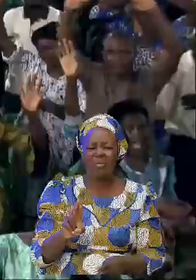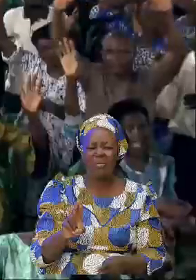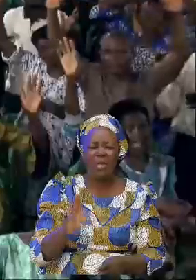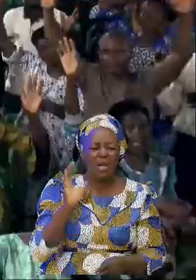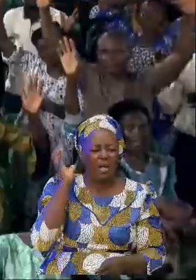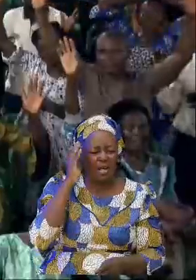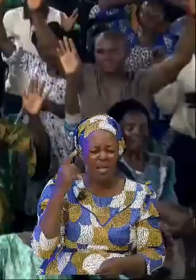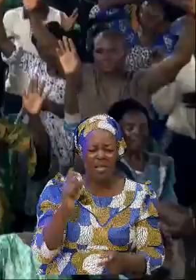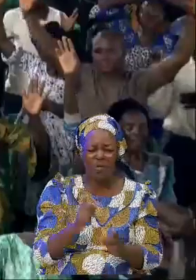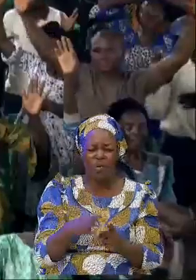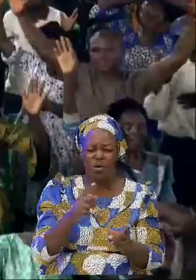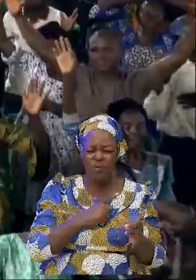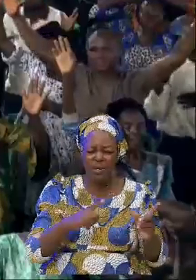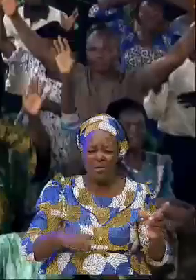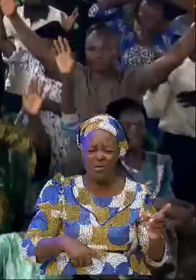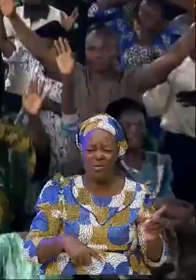Cancer,